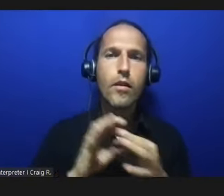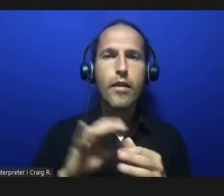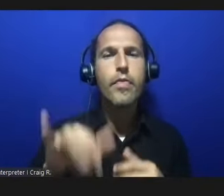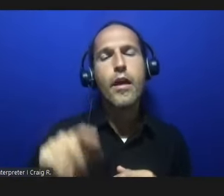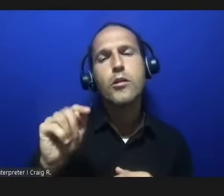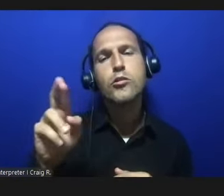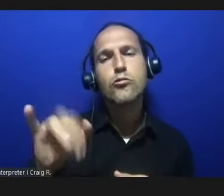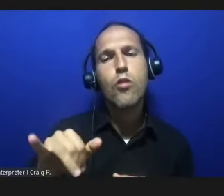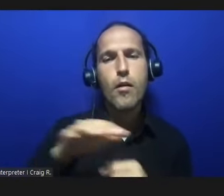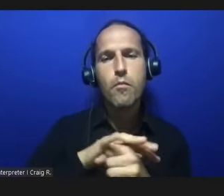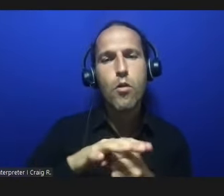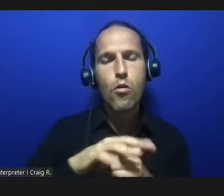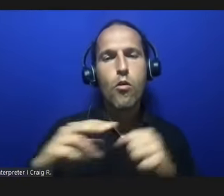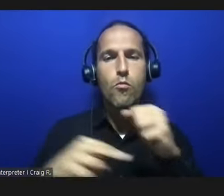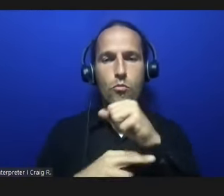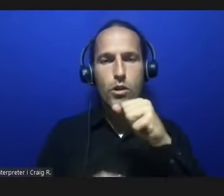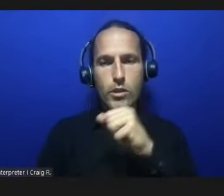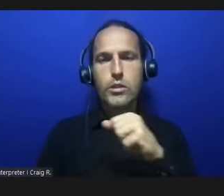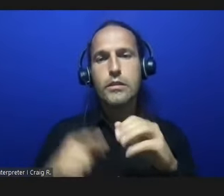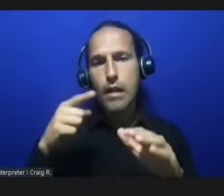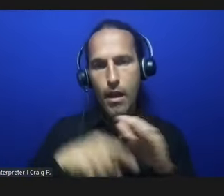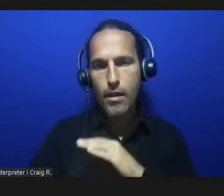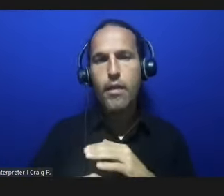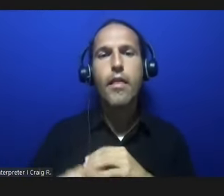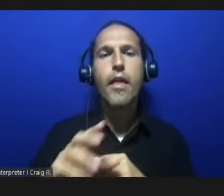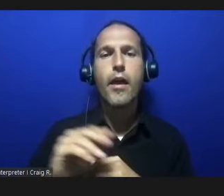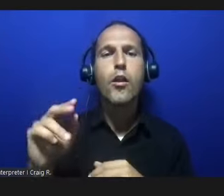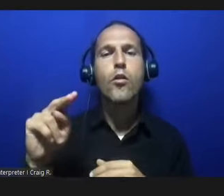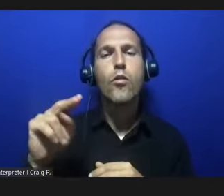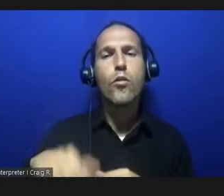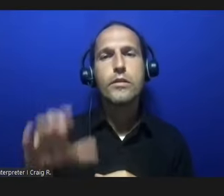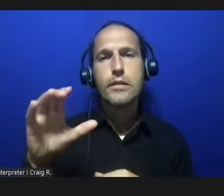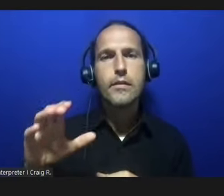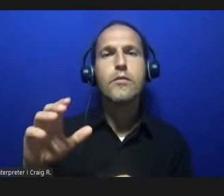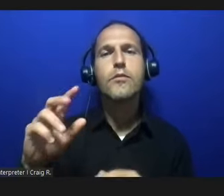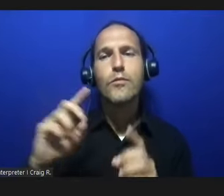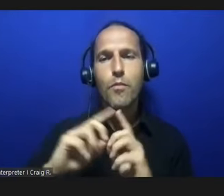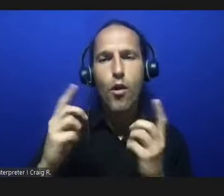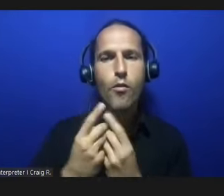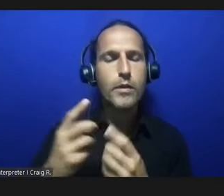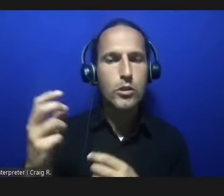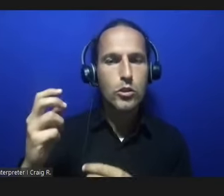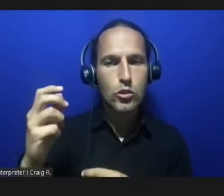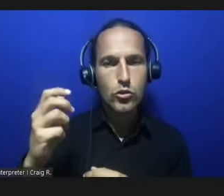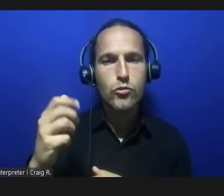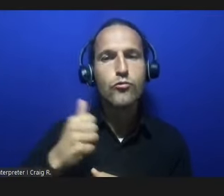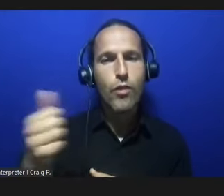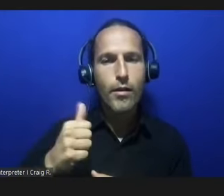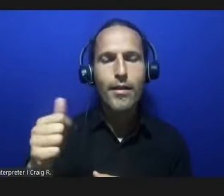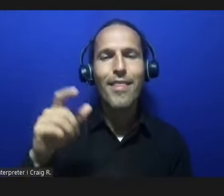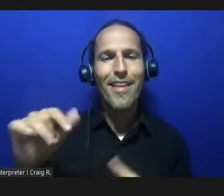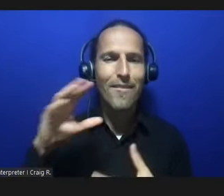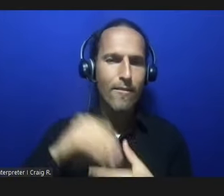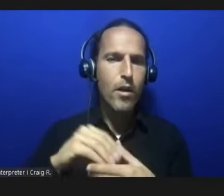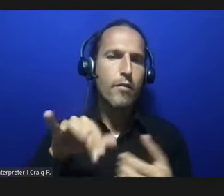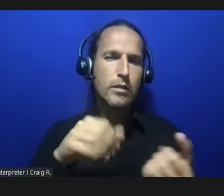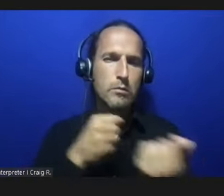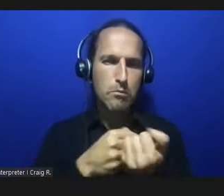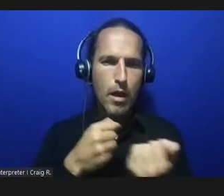Bridge and Tunnel Authority, the New York State Department of Transportation, and the New York City Department of Transportation are serving as project